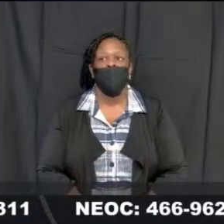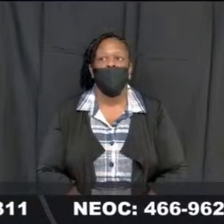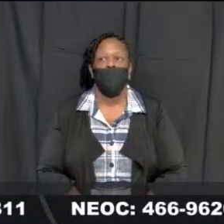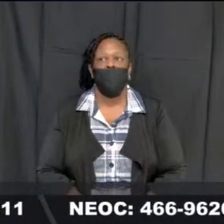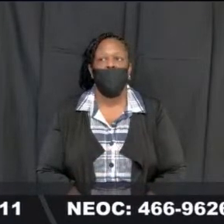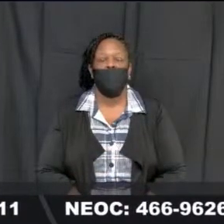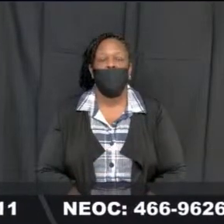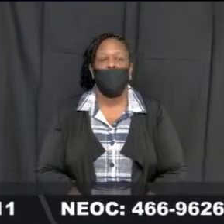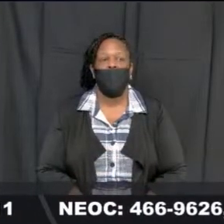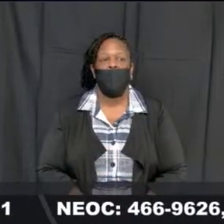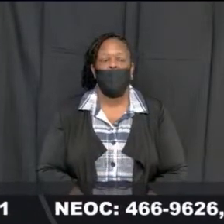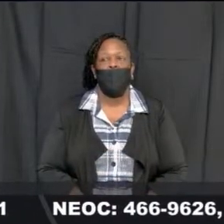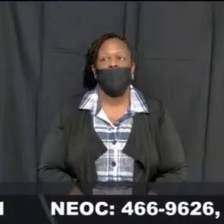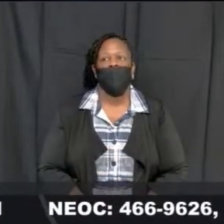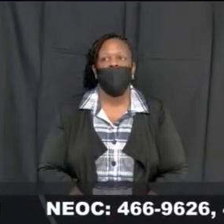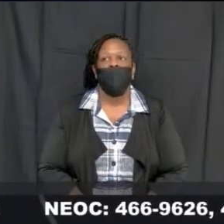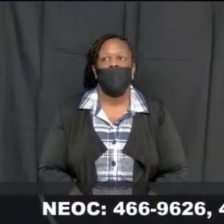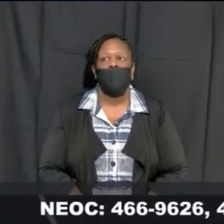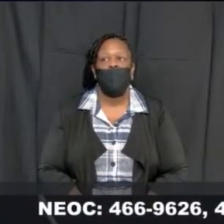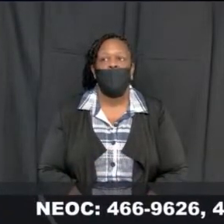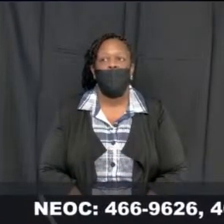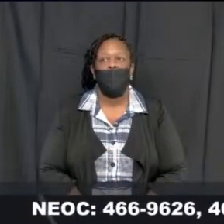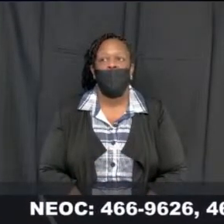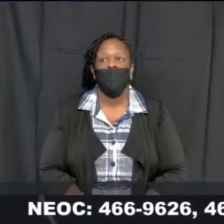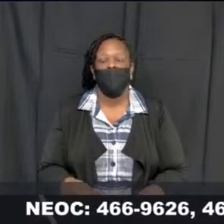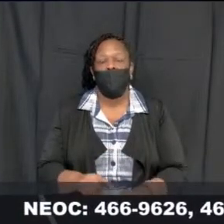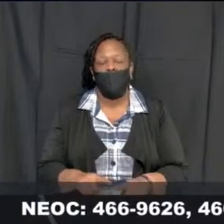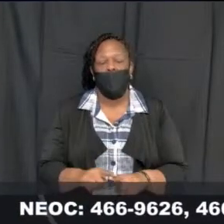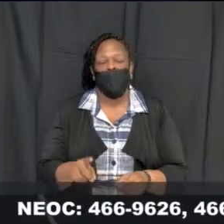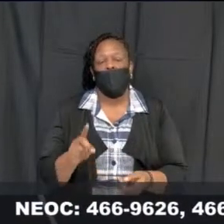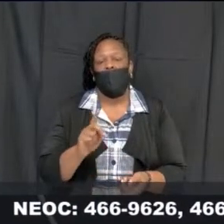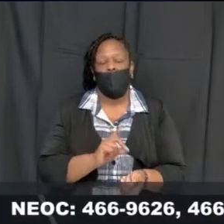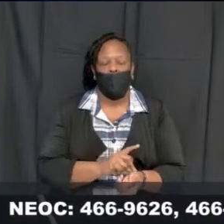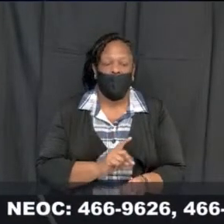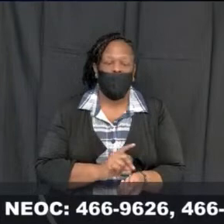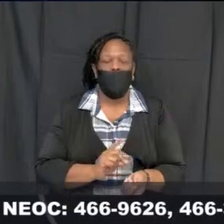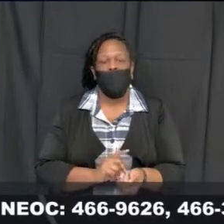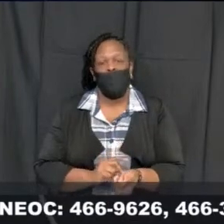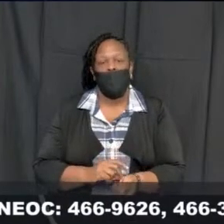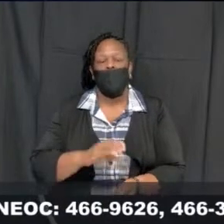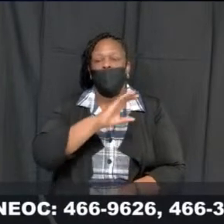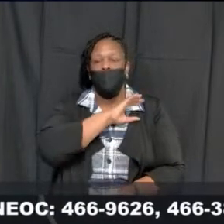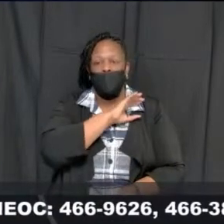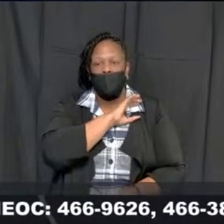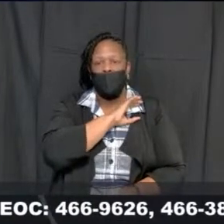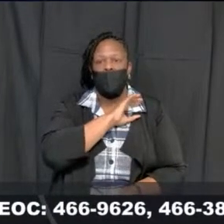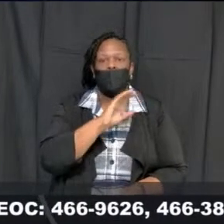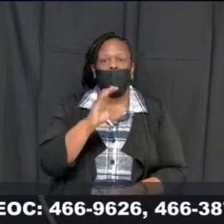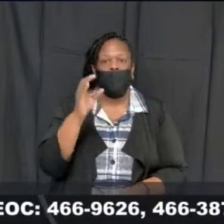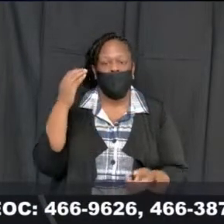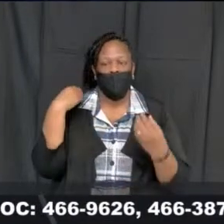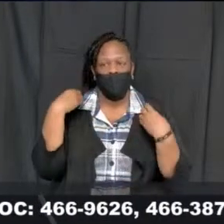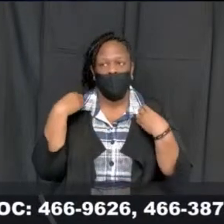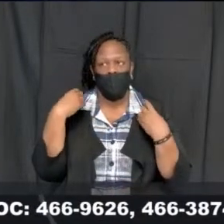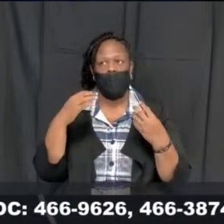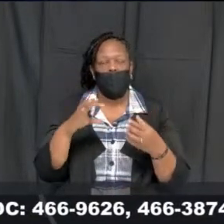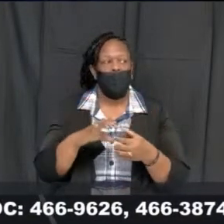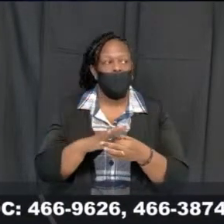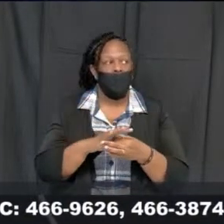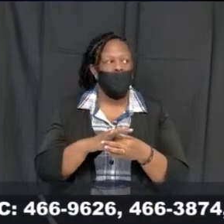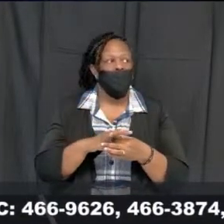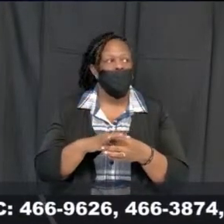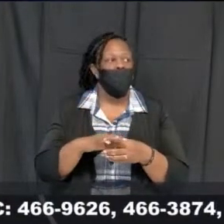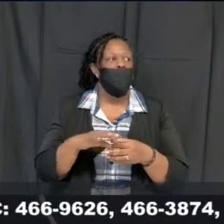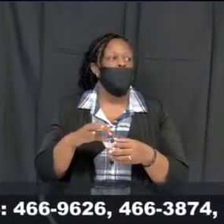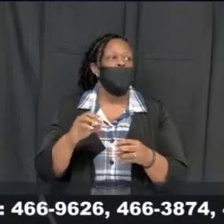CMO, Dr. Cameron Wilkinson, Mr. Cromwell Henry, Sergeant Cromwell Henry, and I see we have with us the Honorable